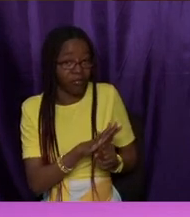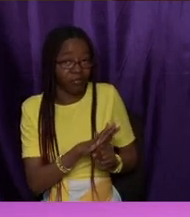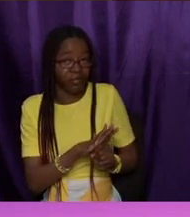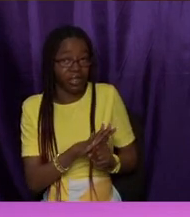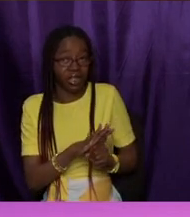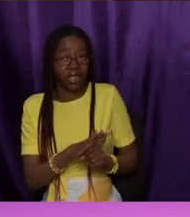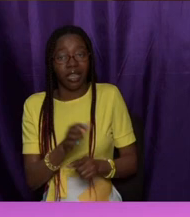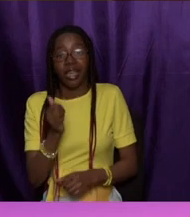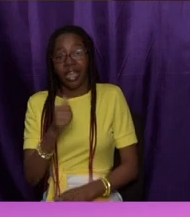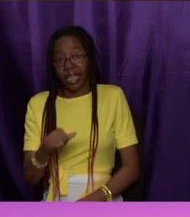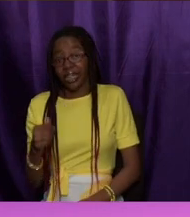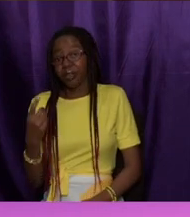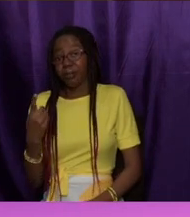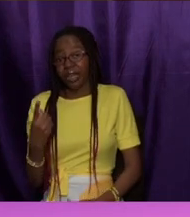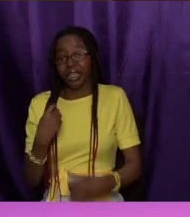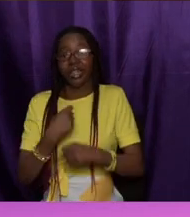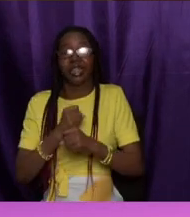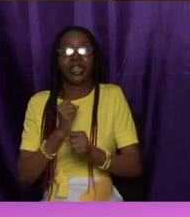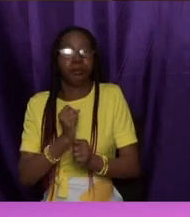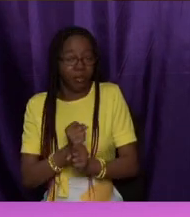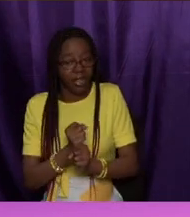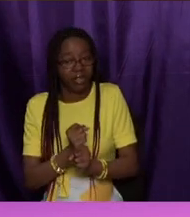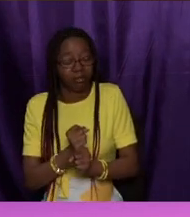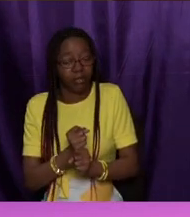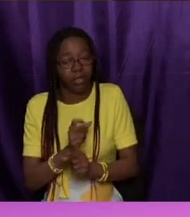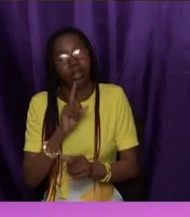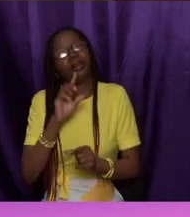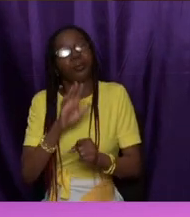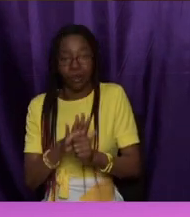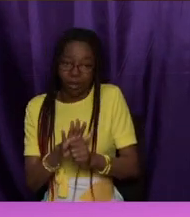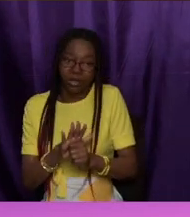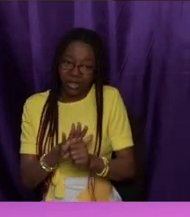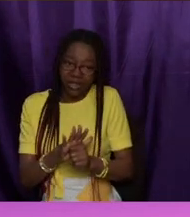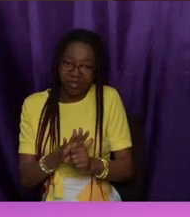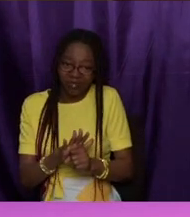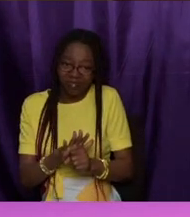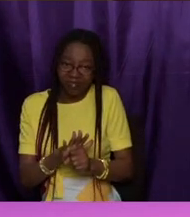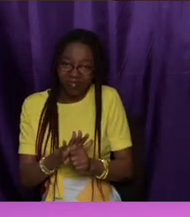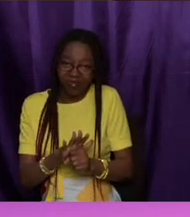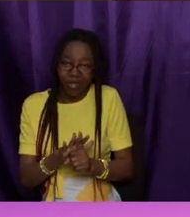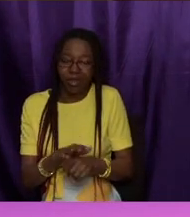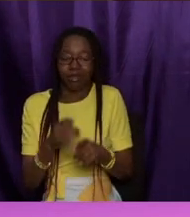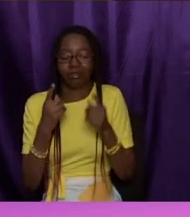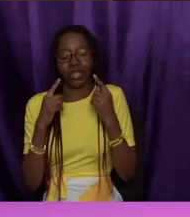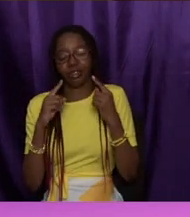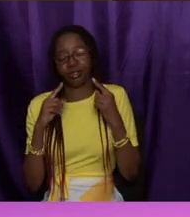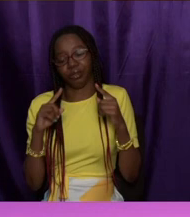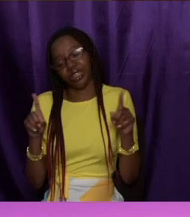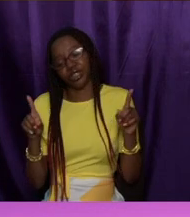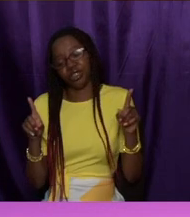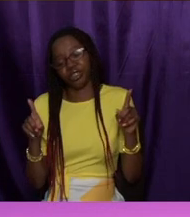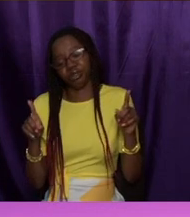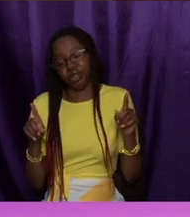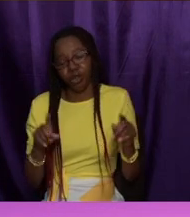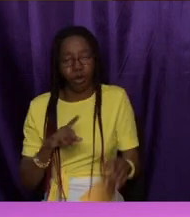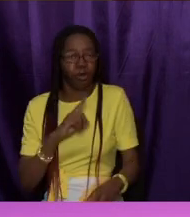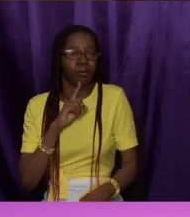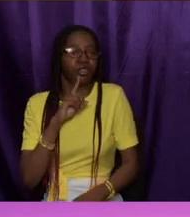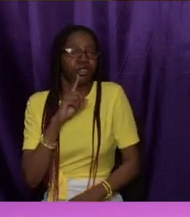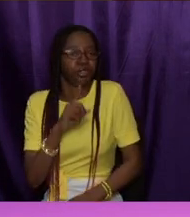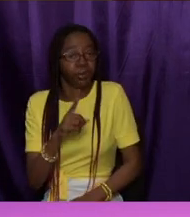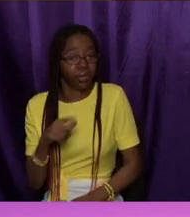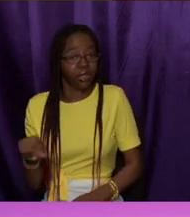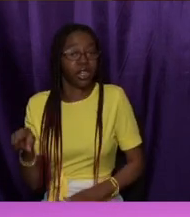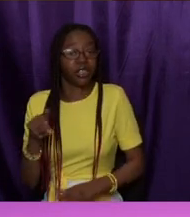Jerry, anybody can make a promise, a declaration or assurance that they will